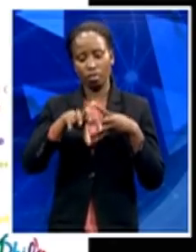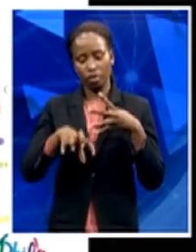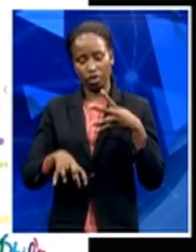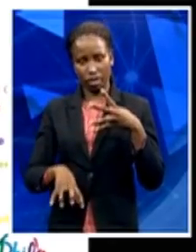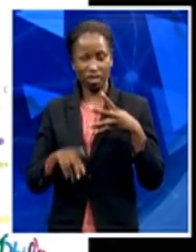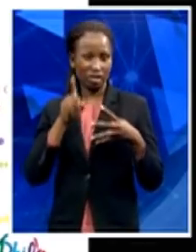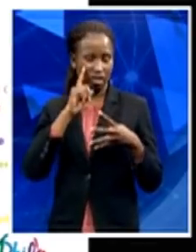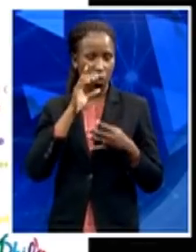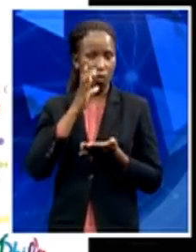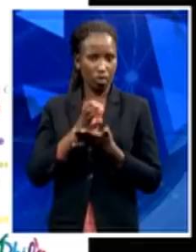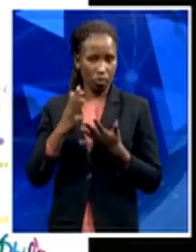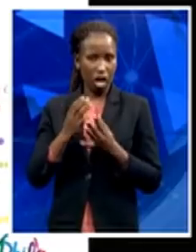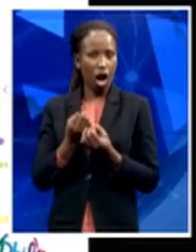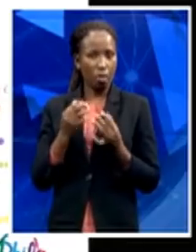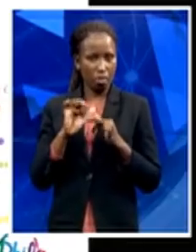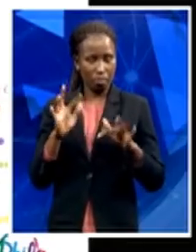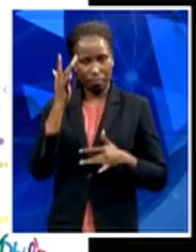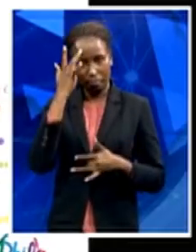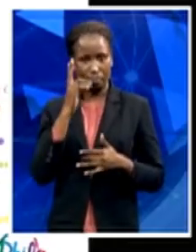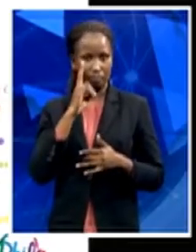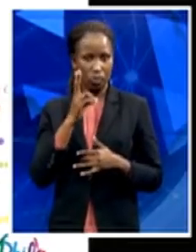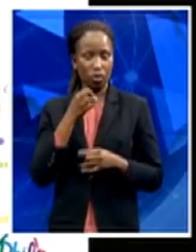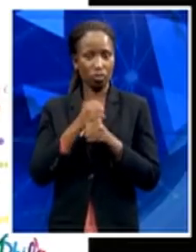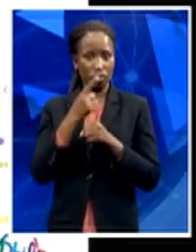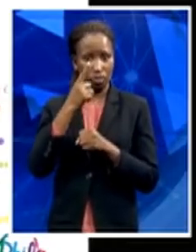see that Gauteng is going up. It's the red